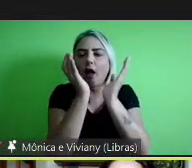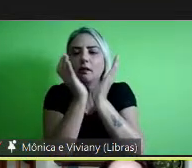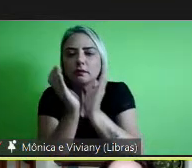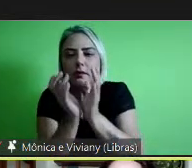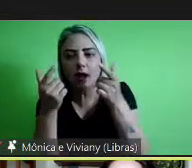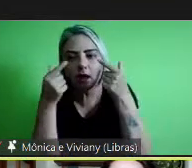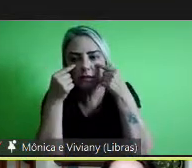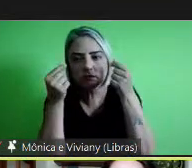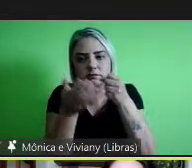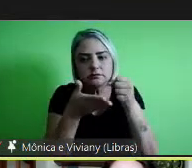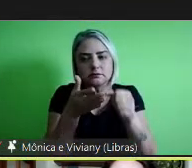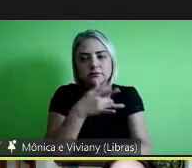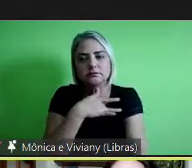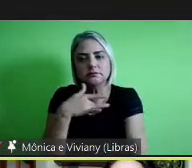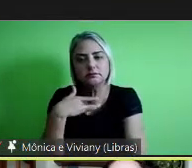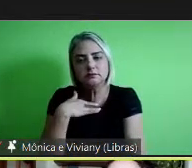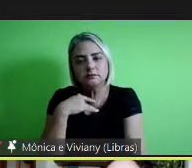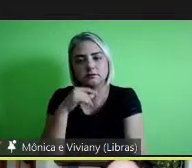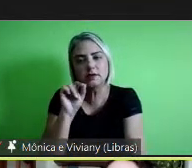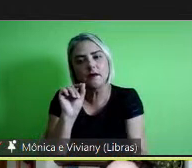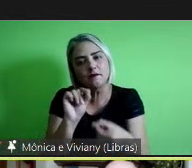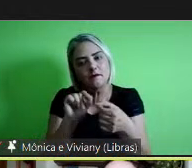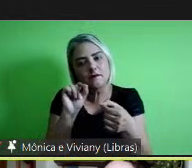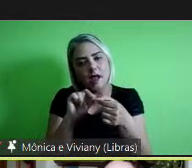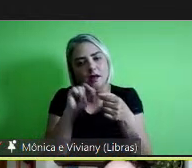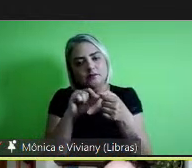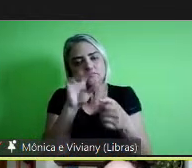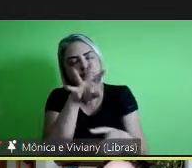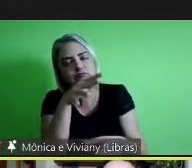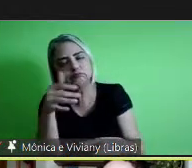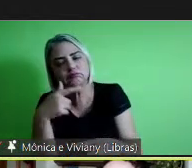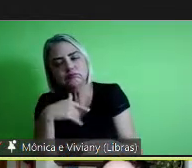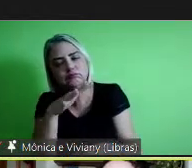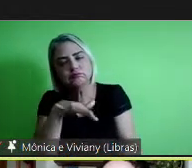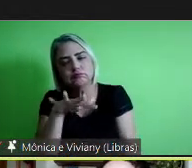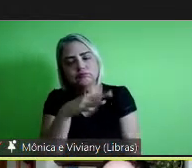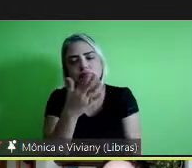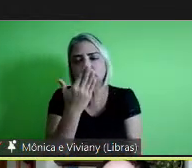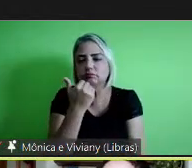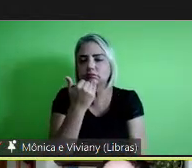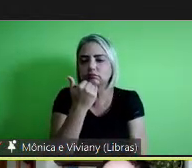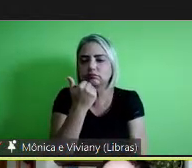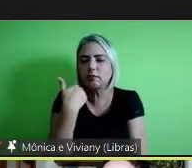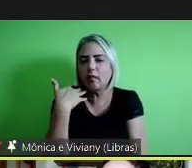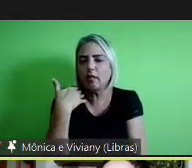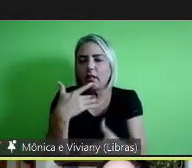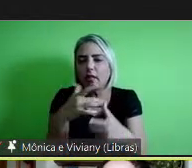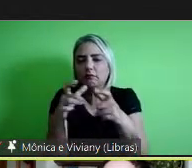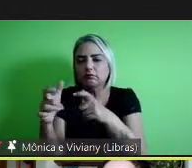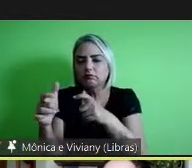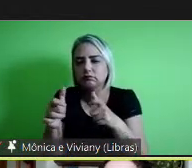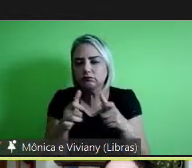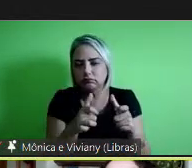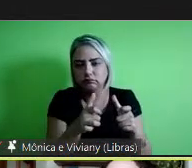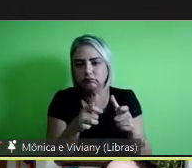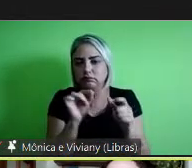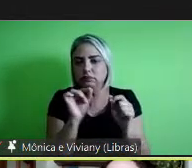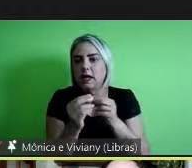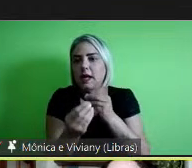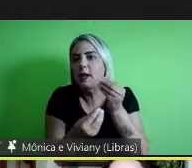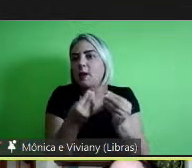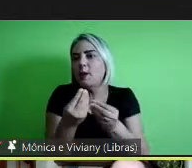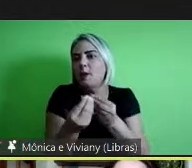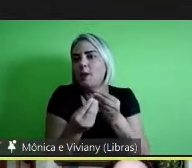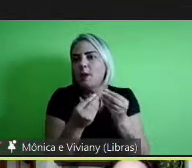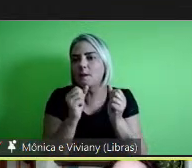provides more guidance so that the primary healthcare teams will be able to map this the food